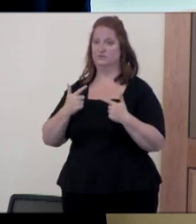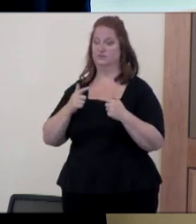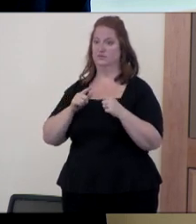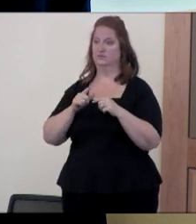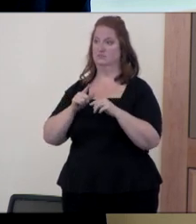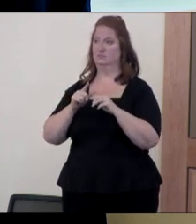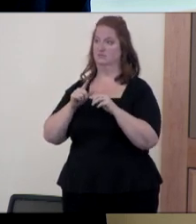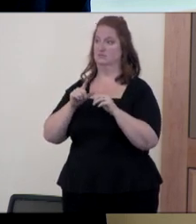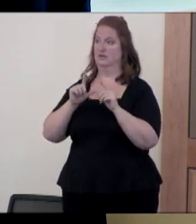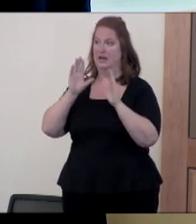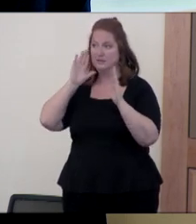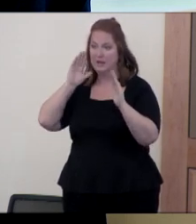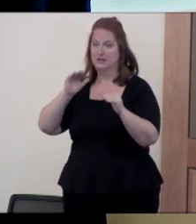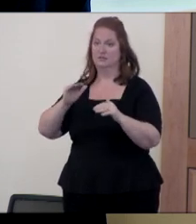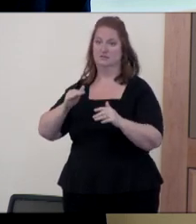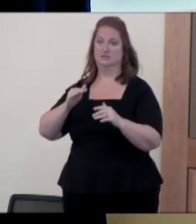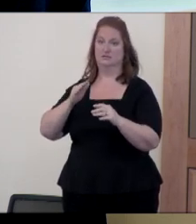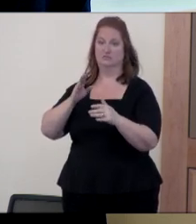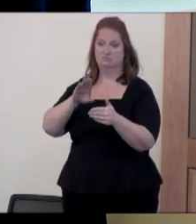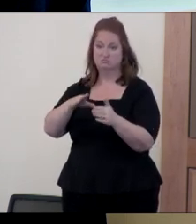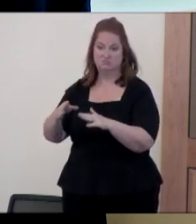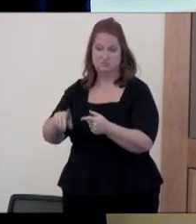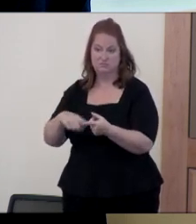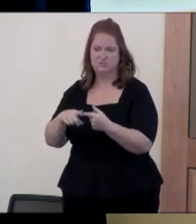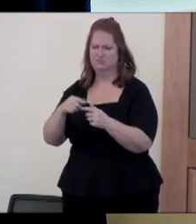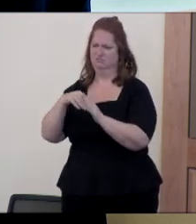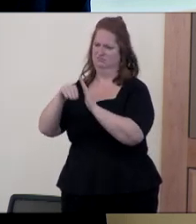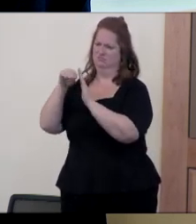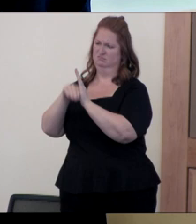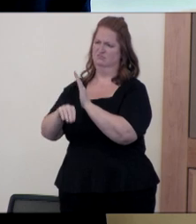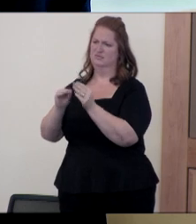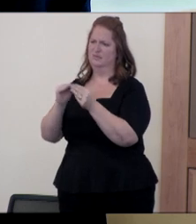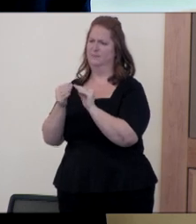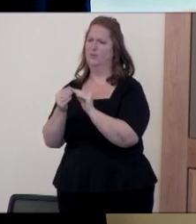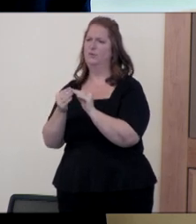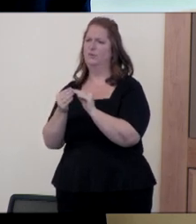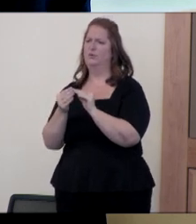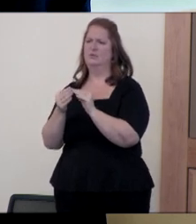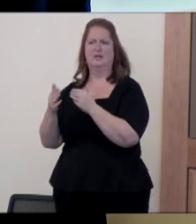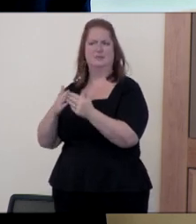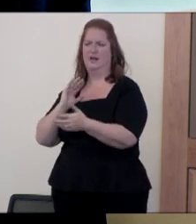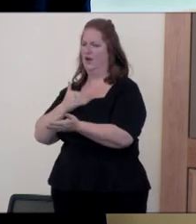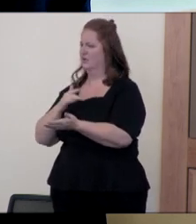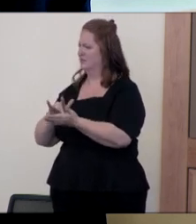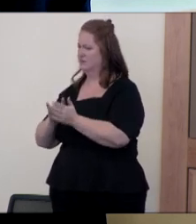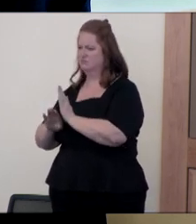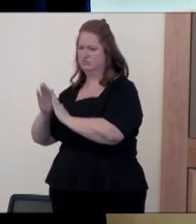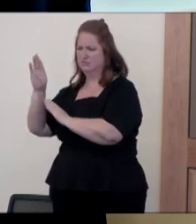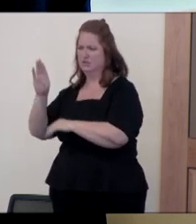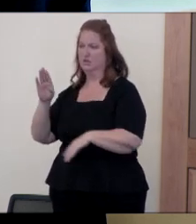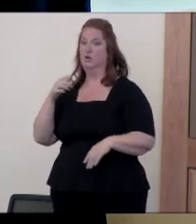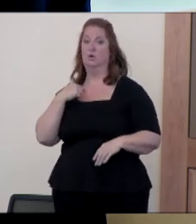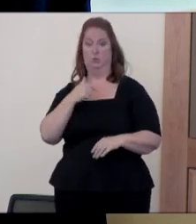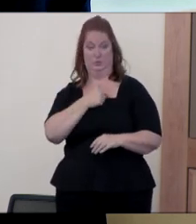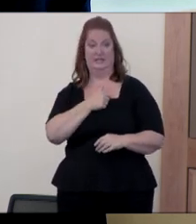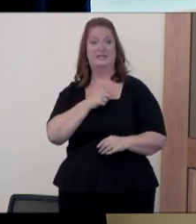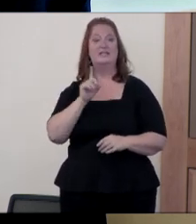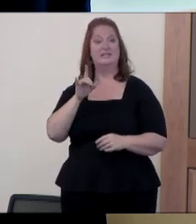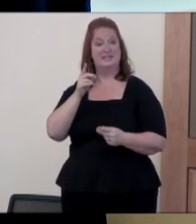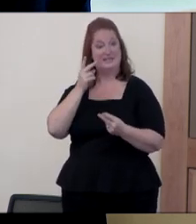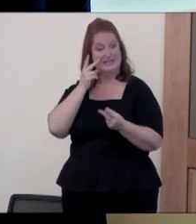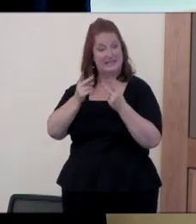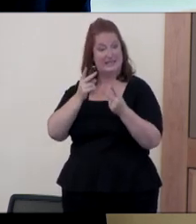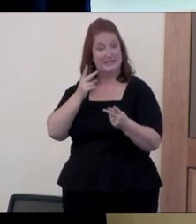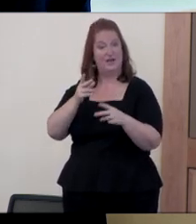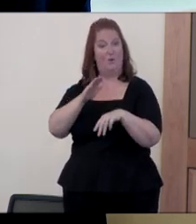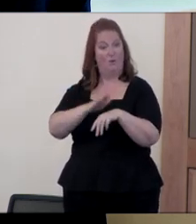to decline, despite the great advances that we're making in modern medicine. Many of us saw these findings on the